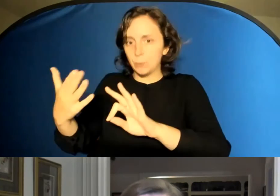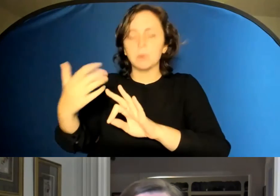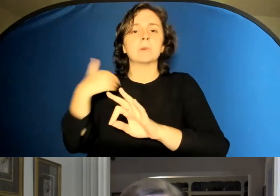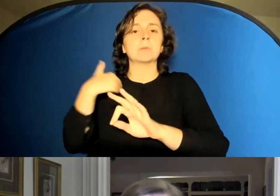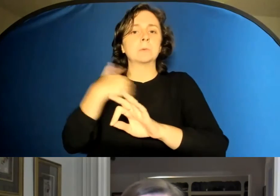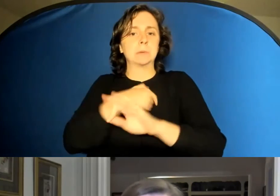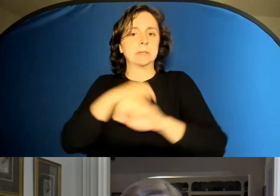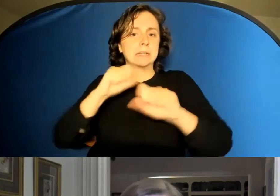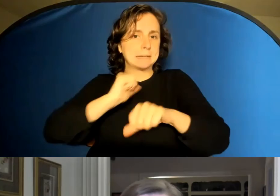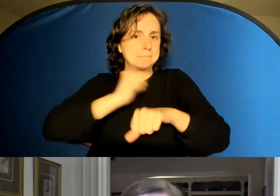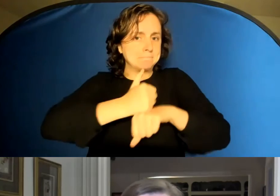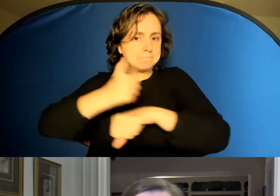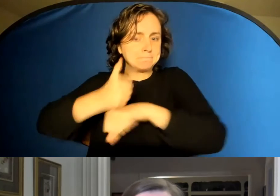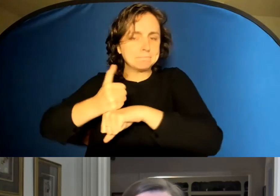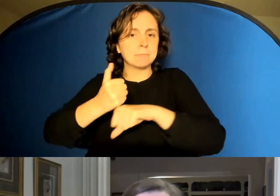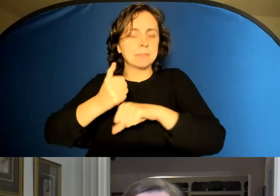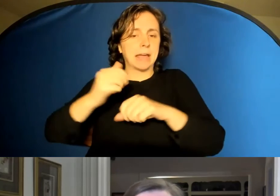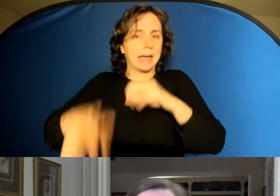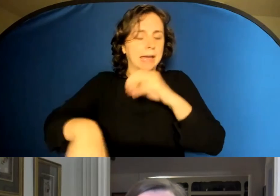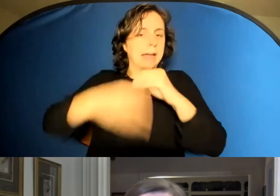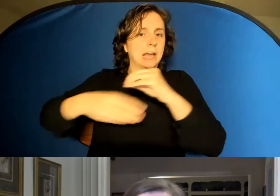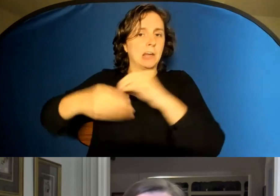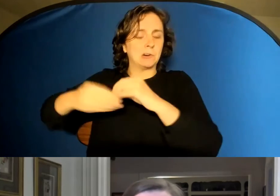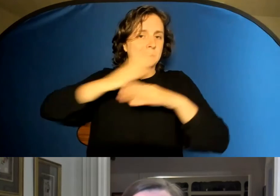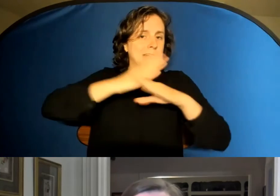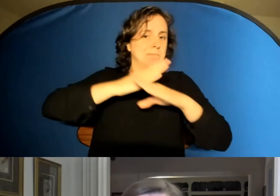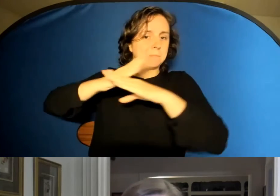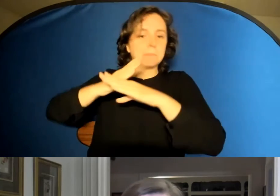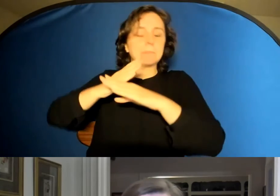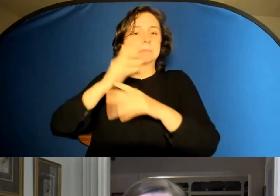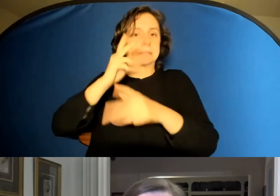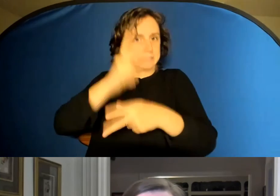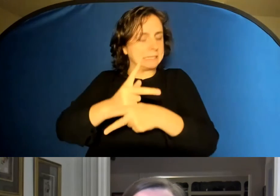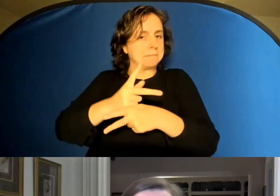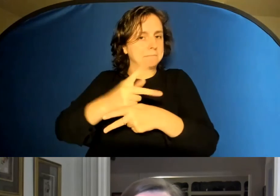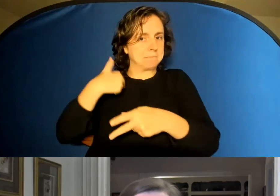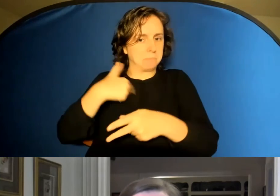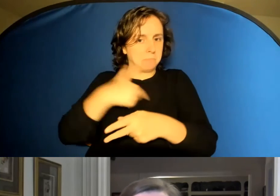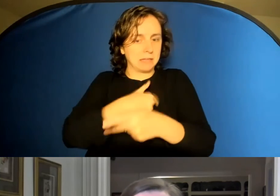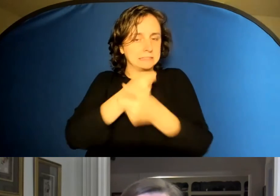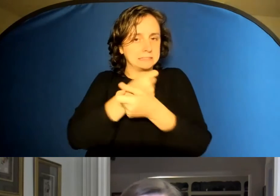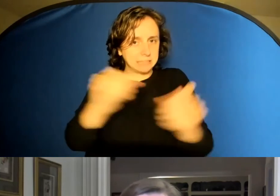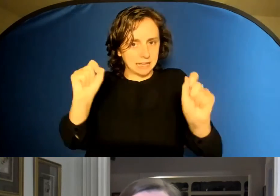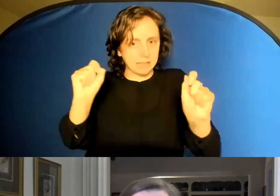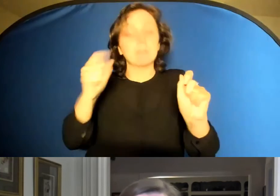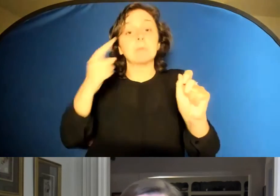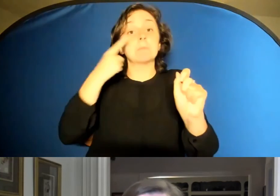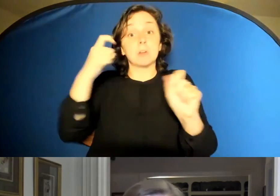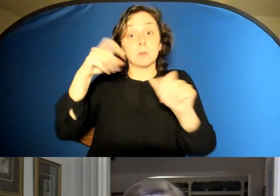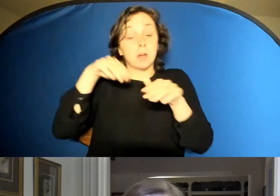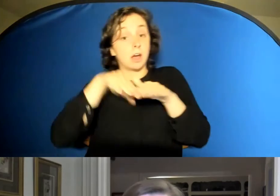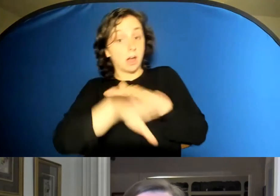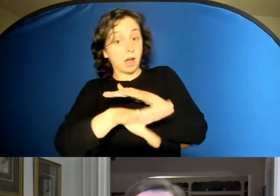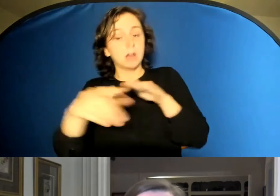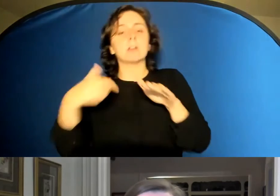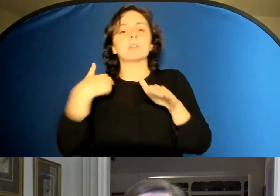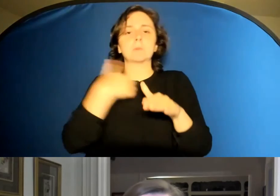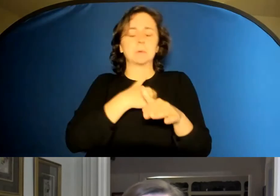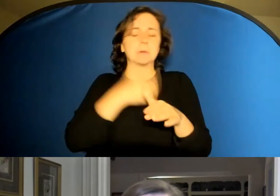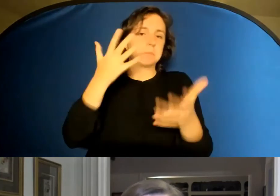take some special precautions that make it easier for us to handle dealing with your case